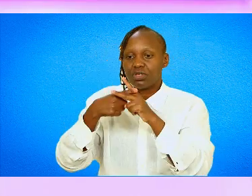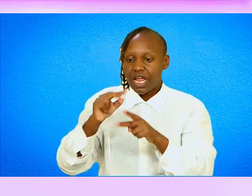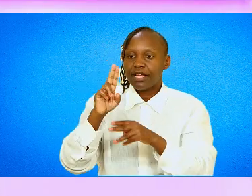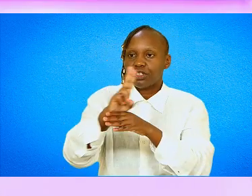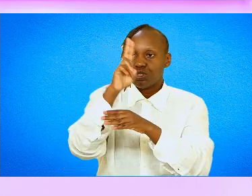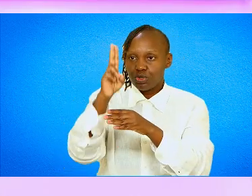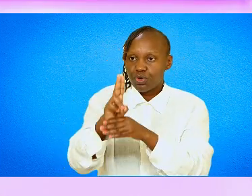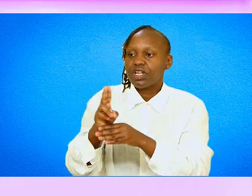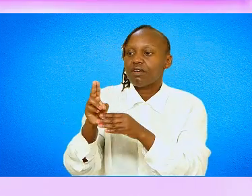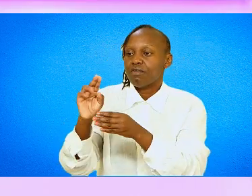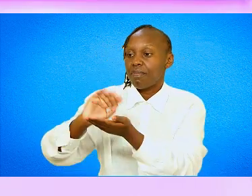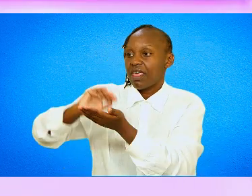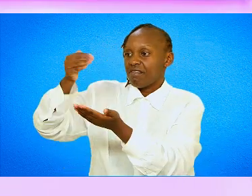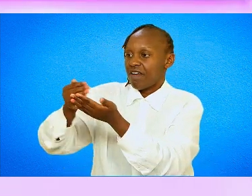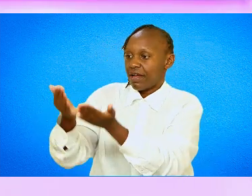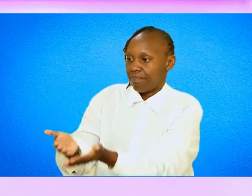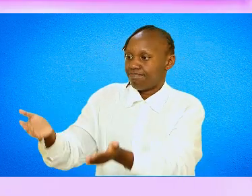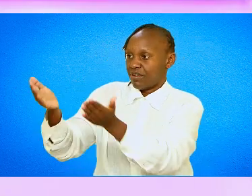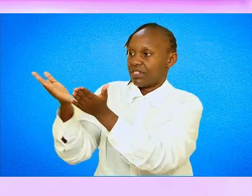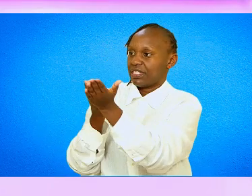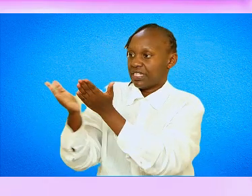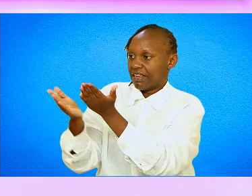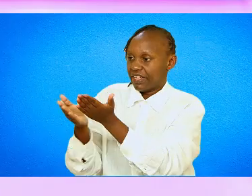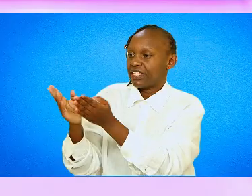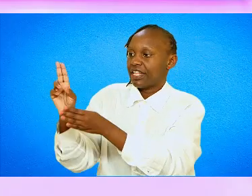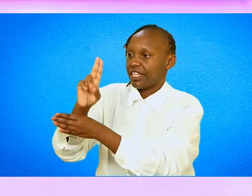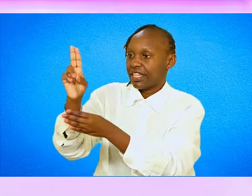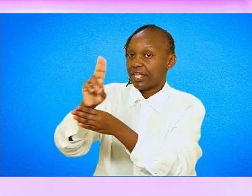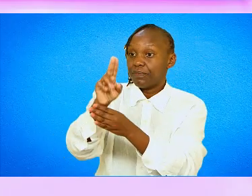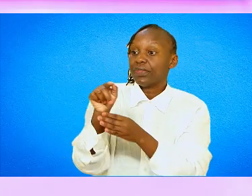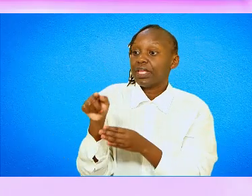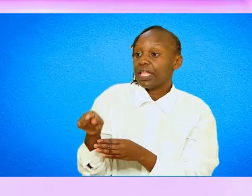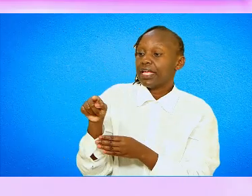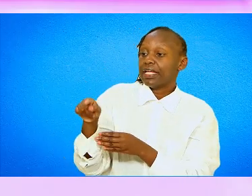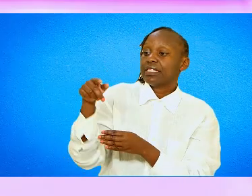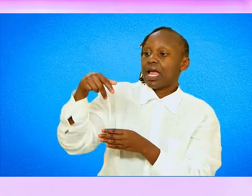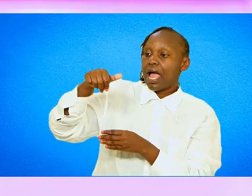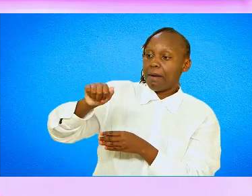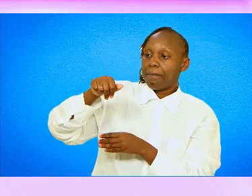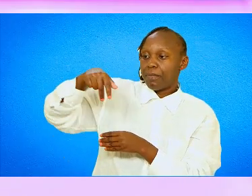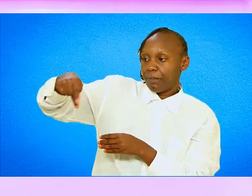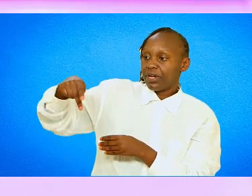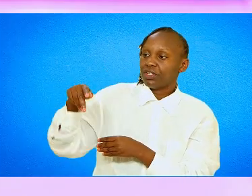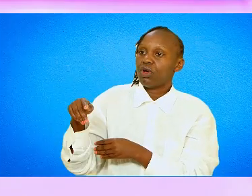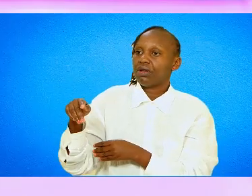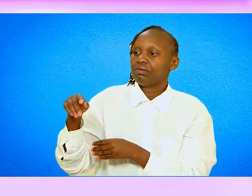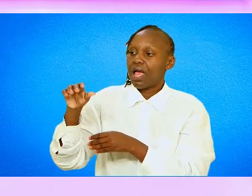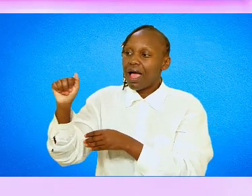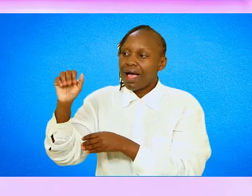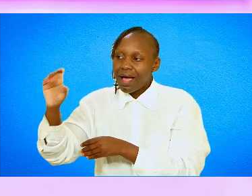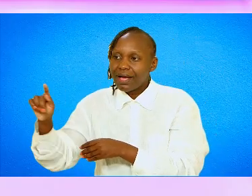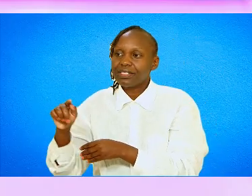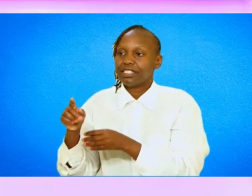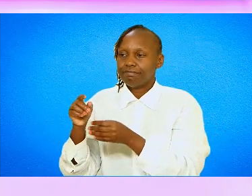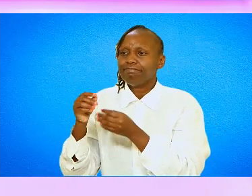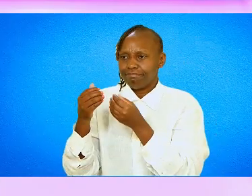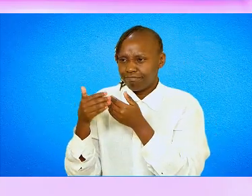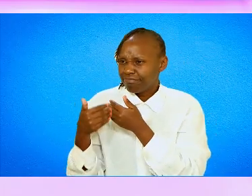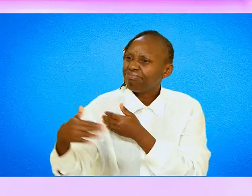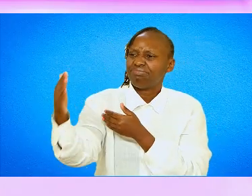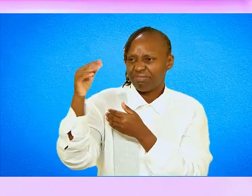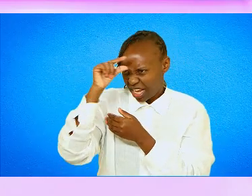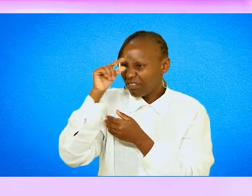the Consolidated Fund Services. The Appropriation Act is the official go-ahead of the government to use